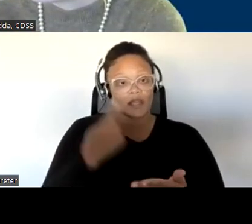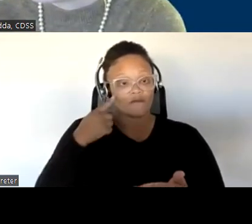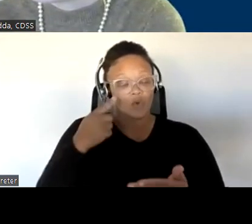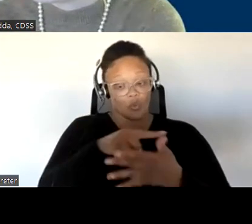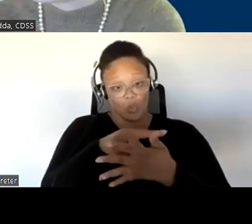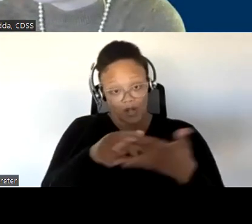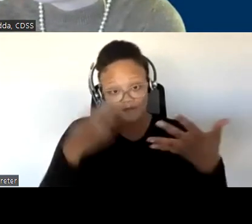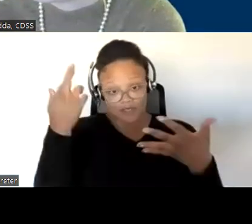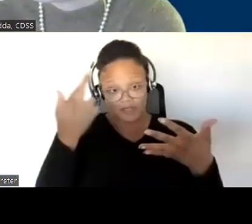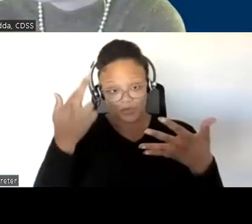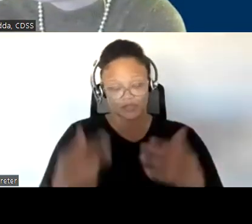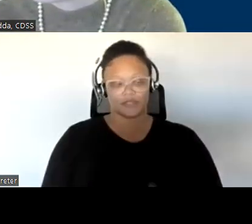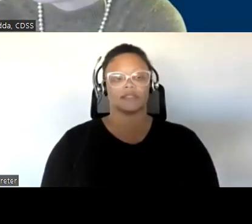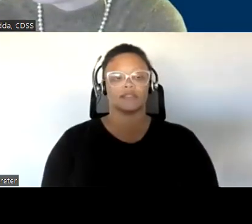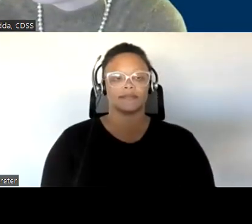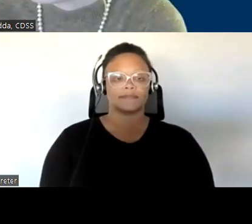below.